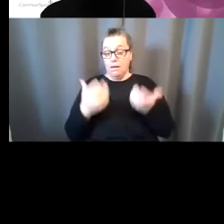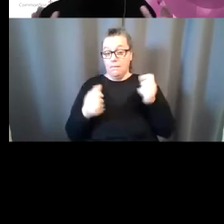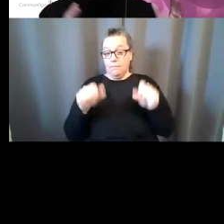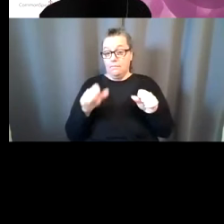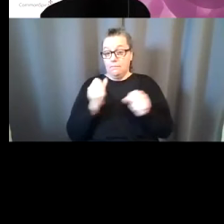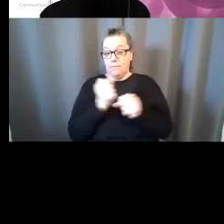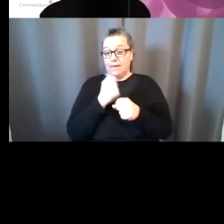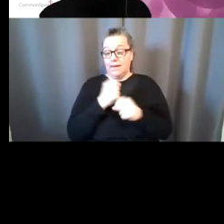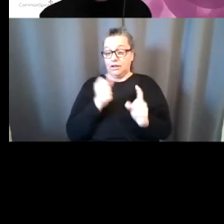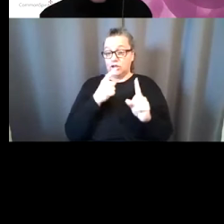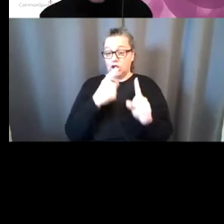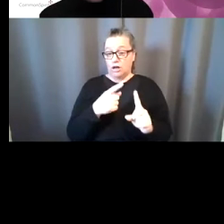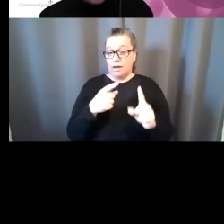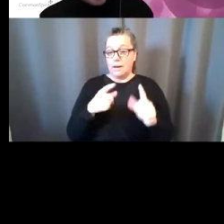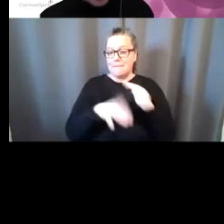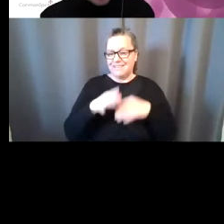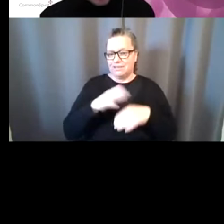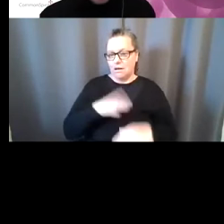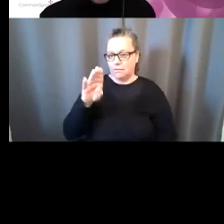based on biased data.